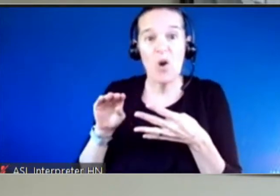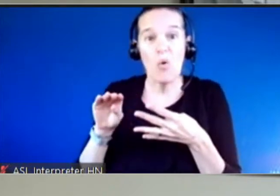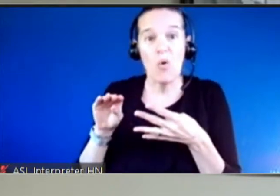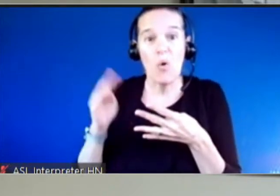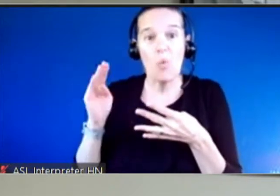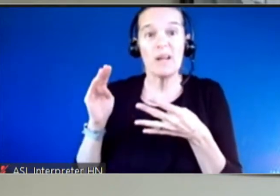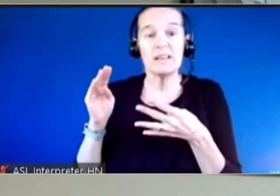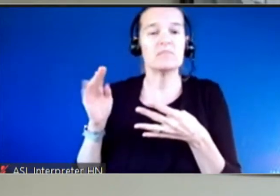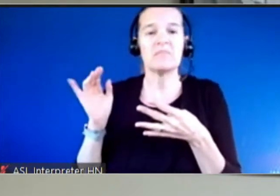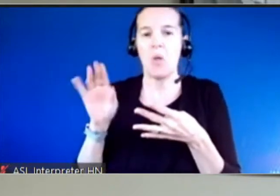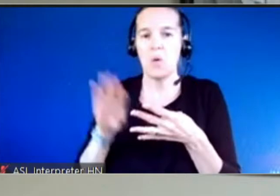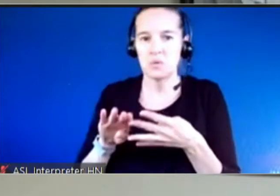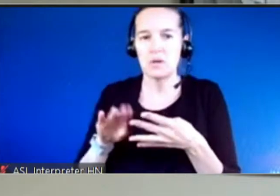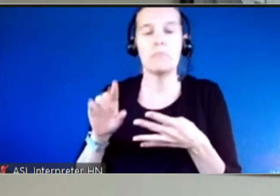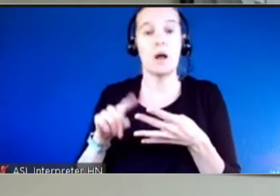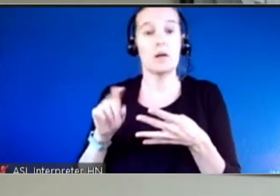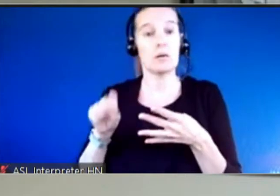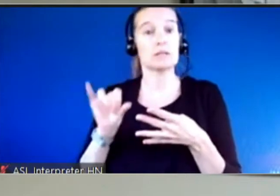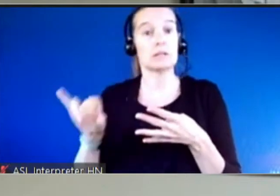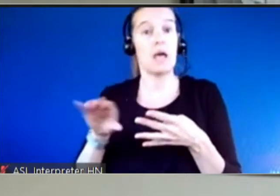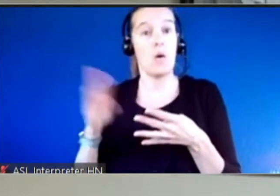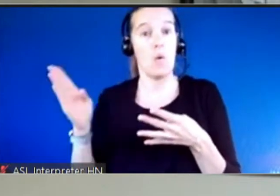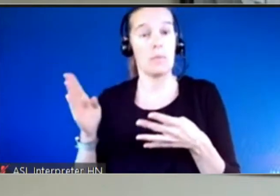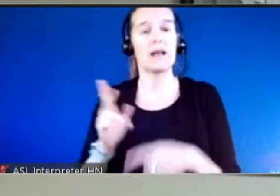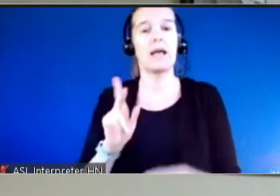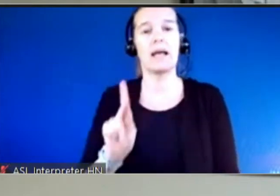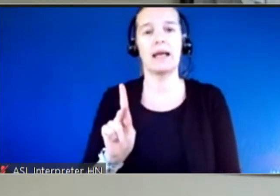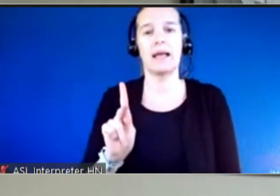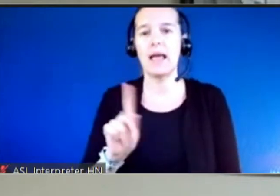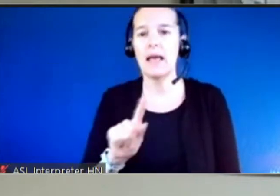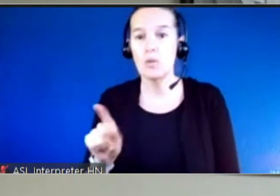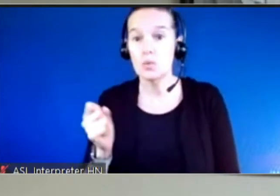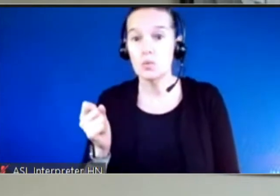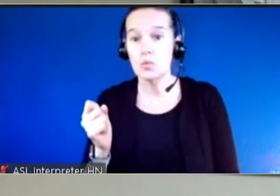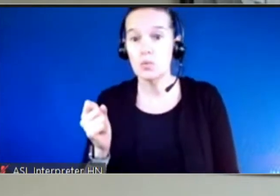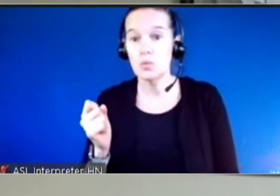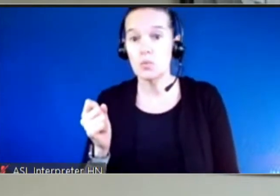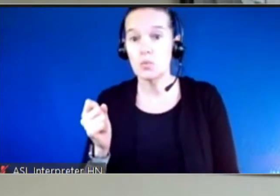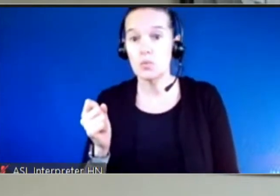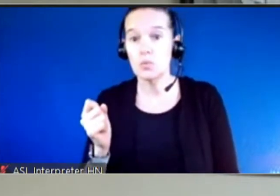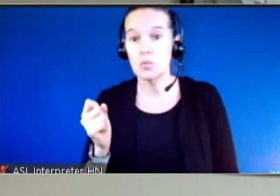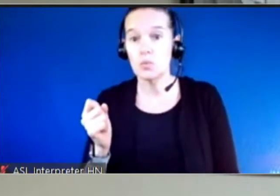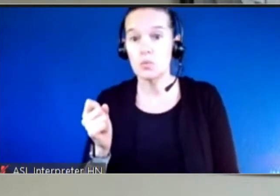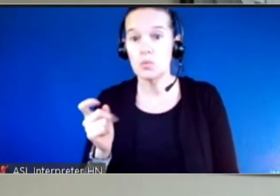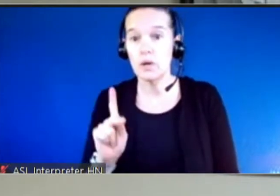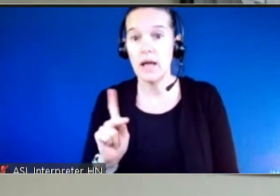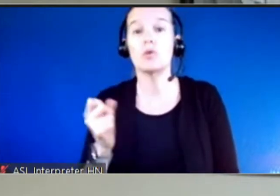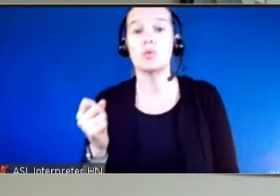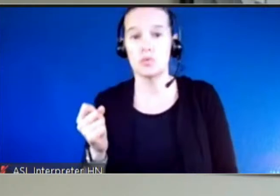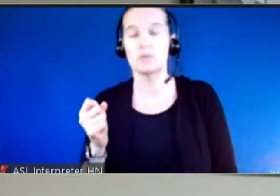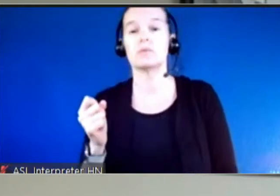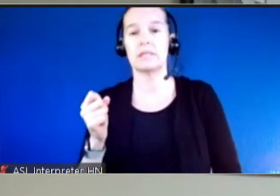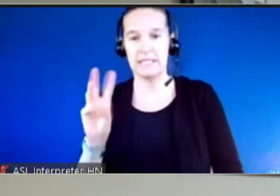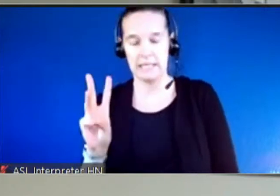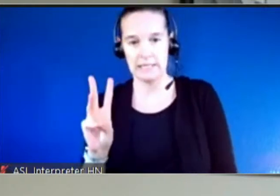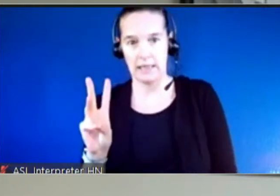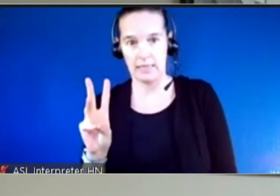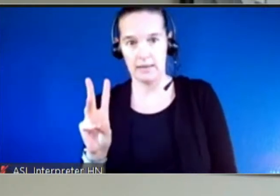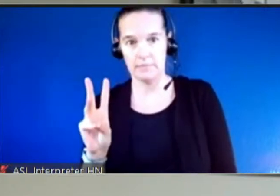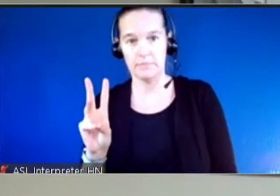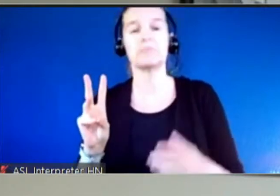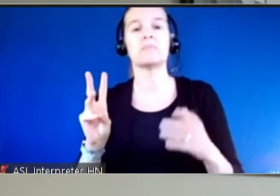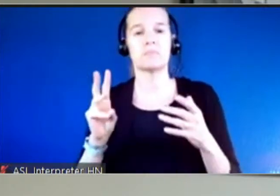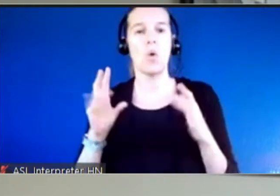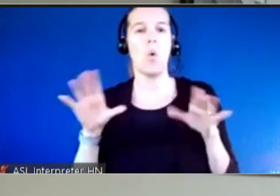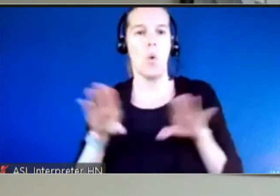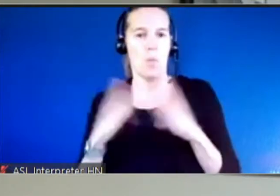6 schools are staying open, and there are a few other small schools that are sending in their